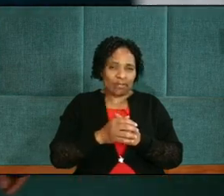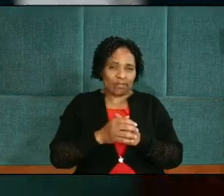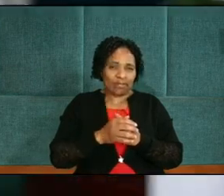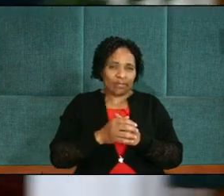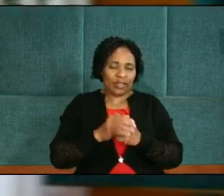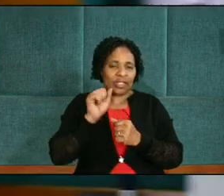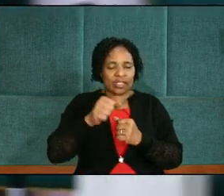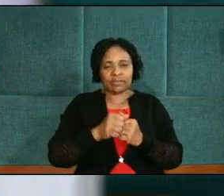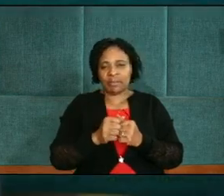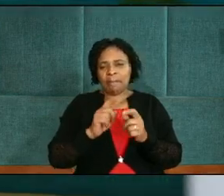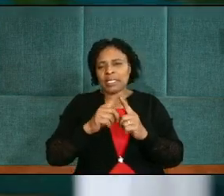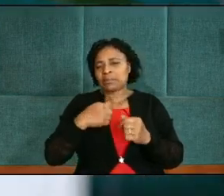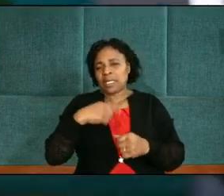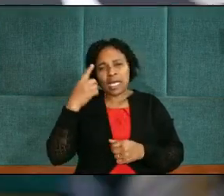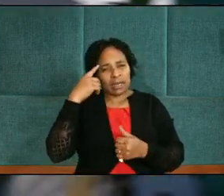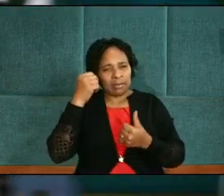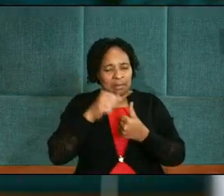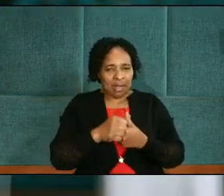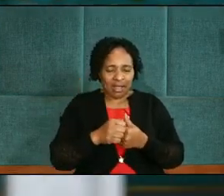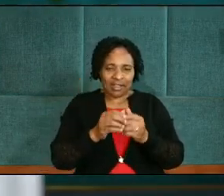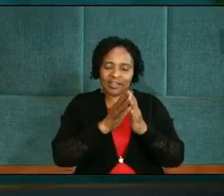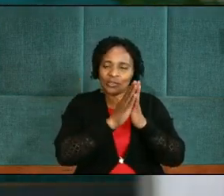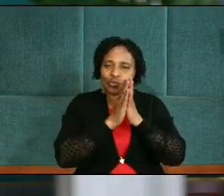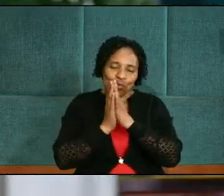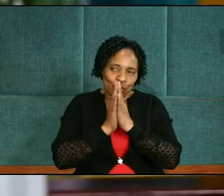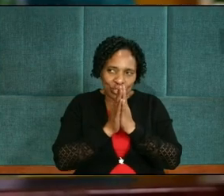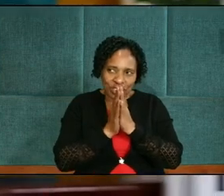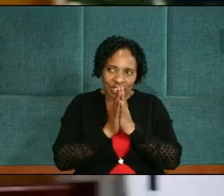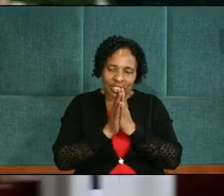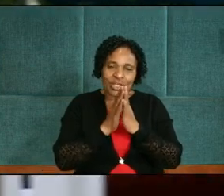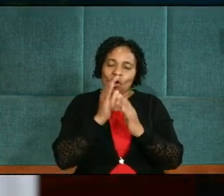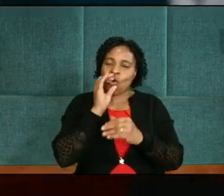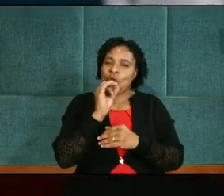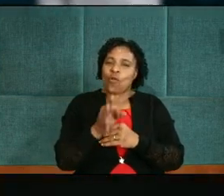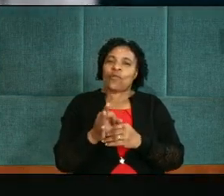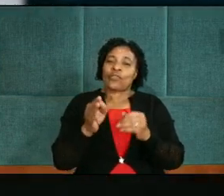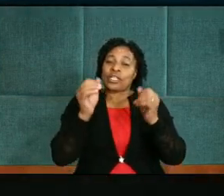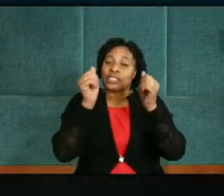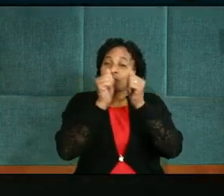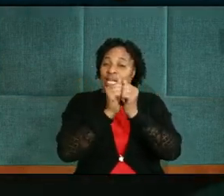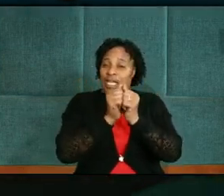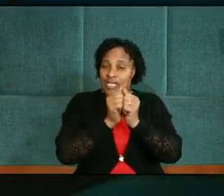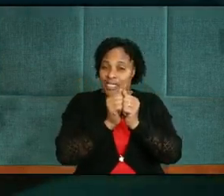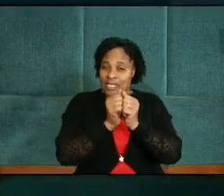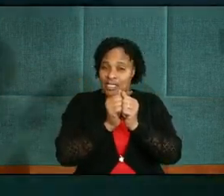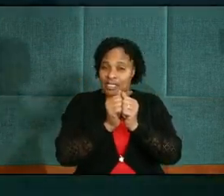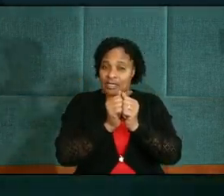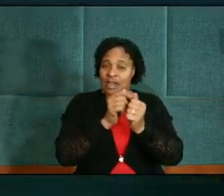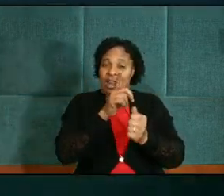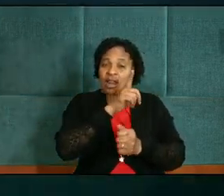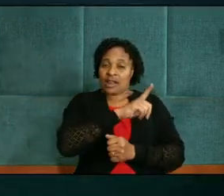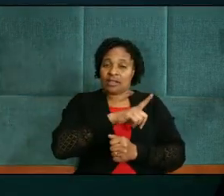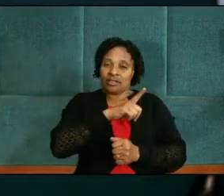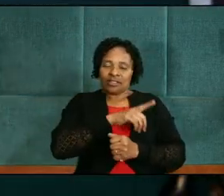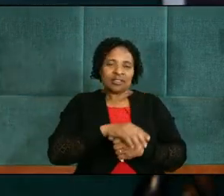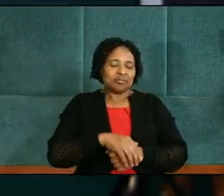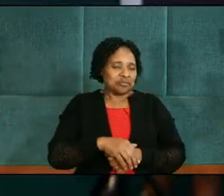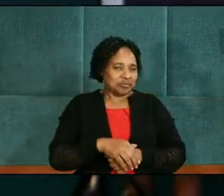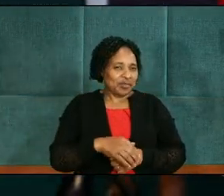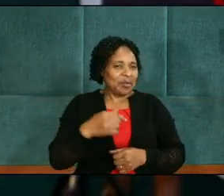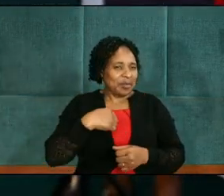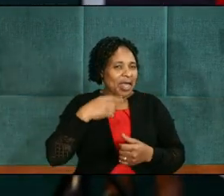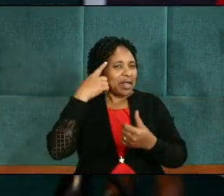remember in the story of the 10 virgins, I